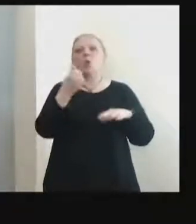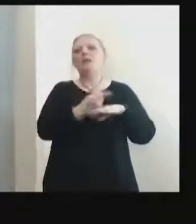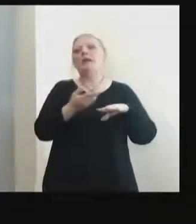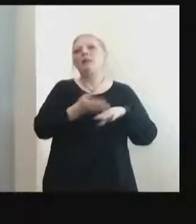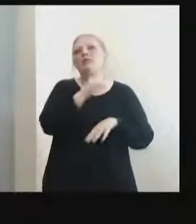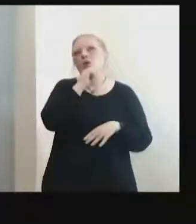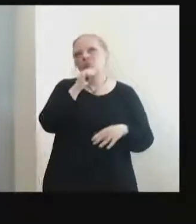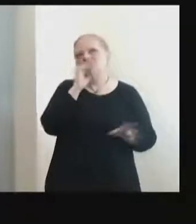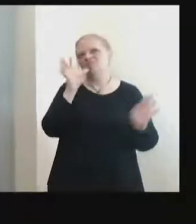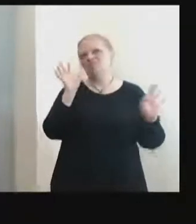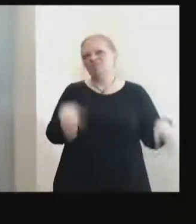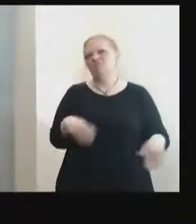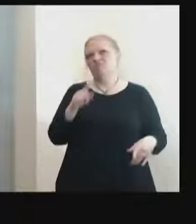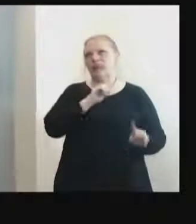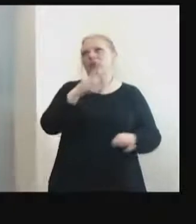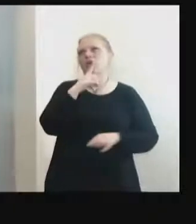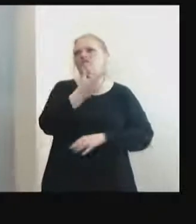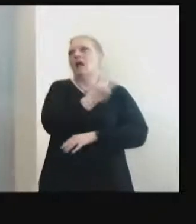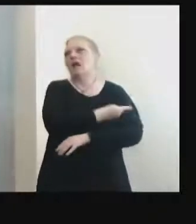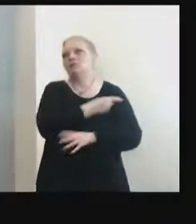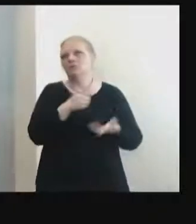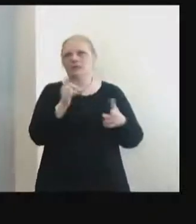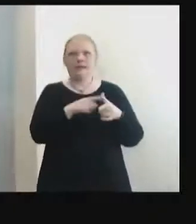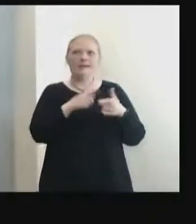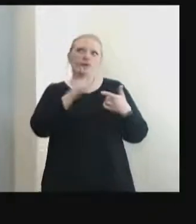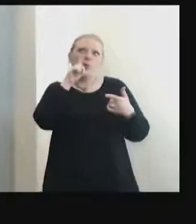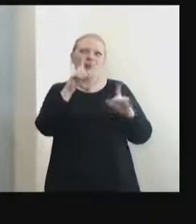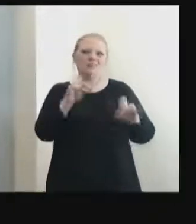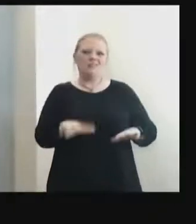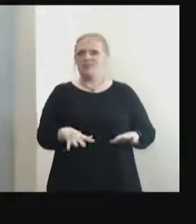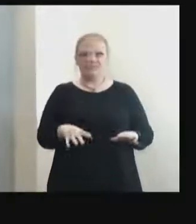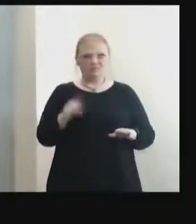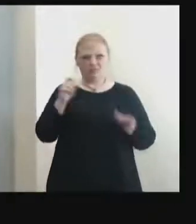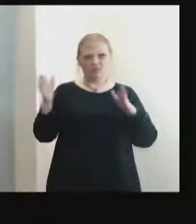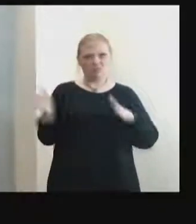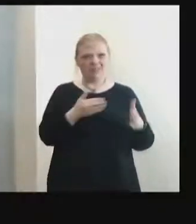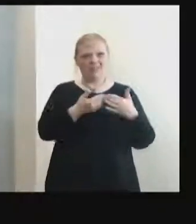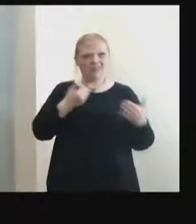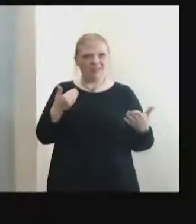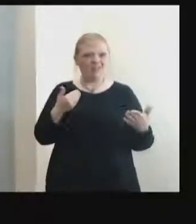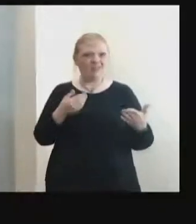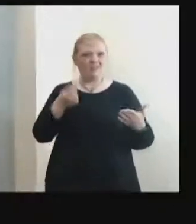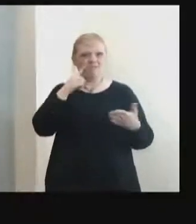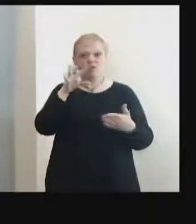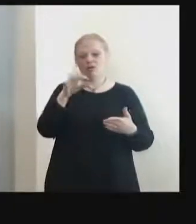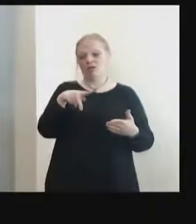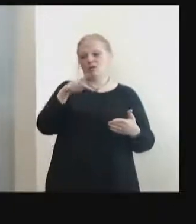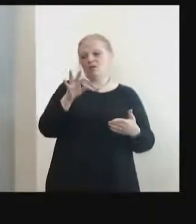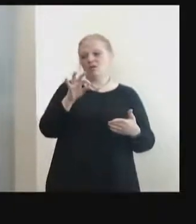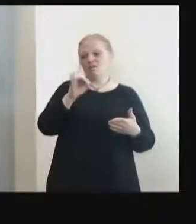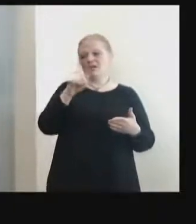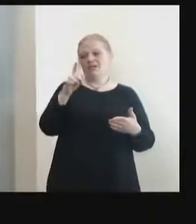prom, oh, all right, I'll get vaccinated so I don't have to get a test. You have to plan ahead, because for the Pfizer, it's really going to